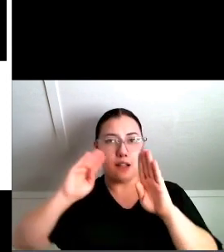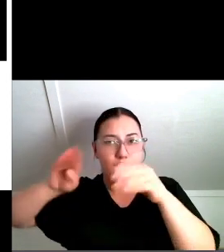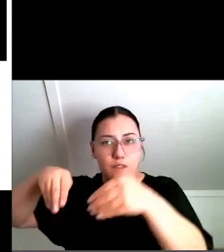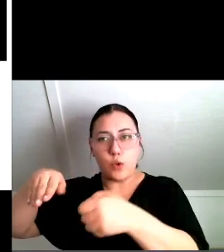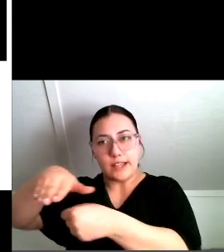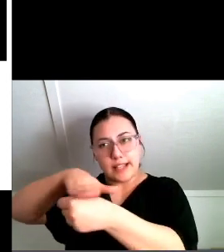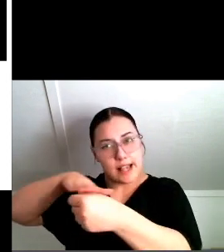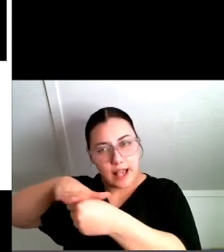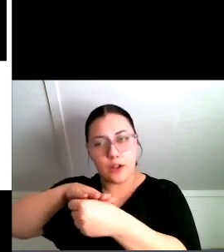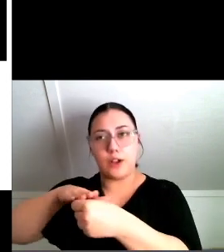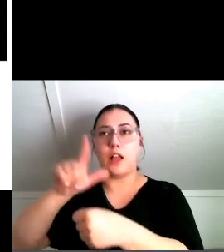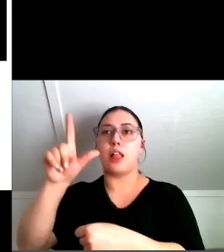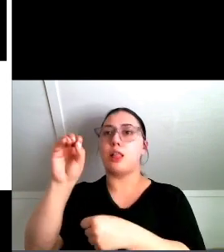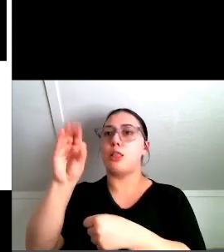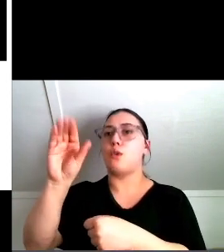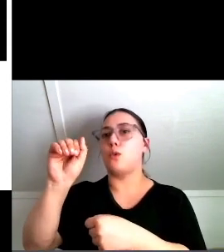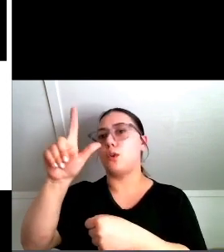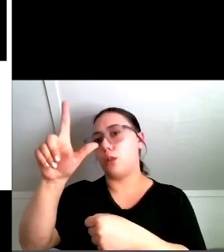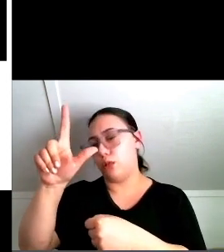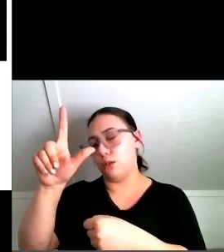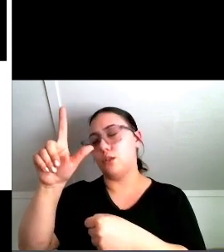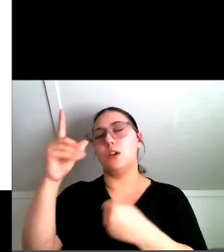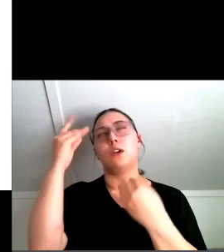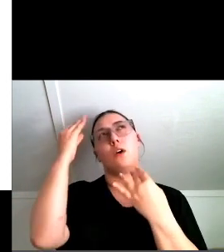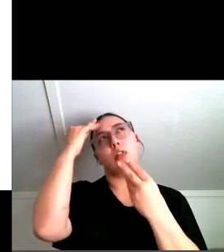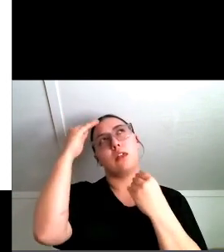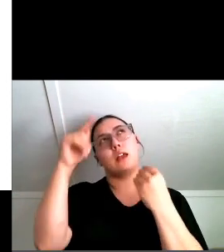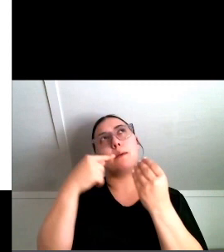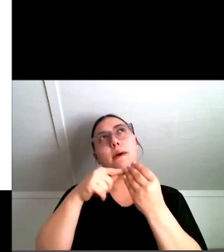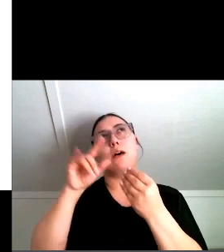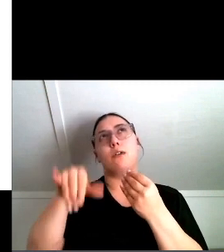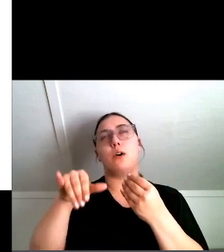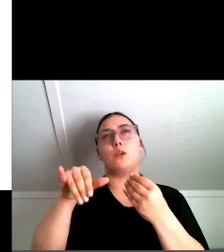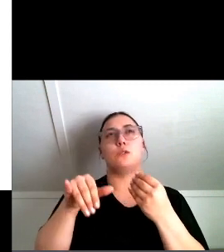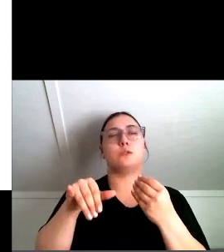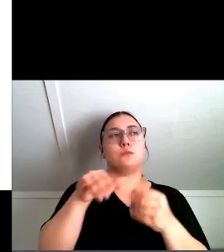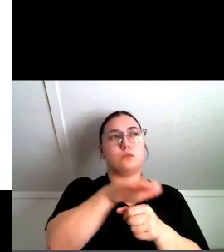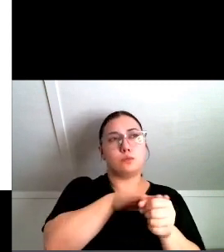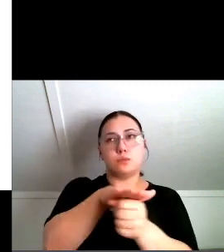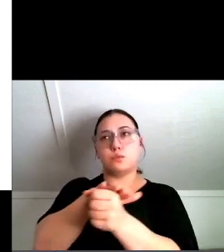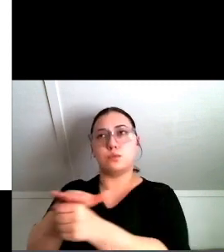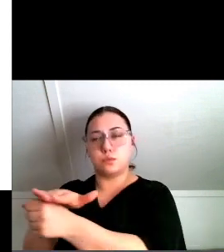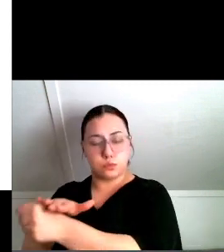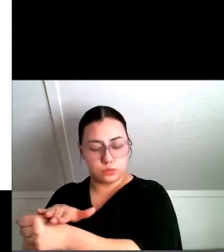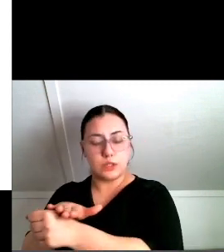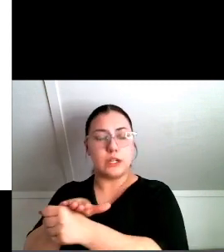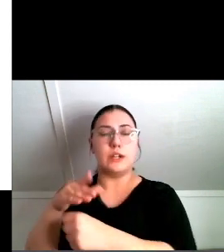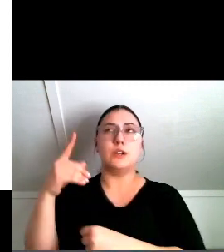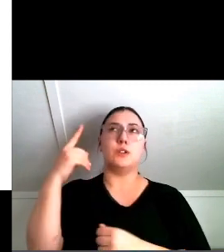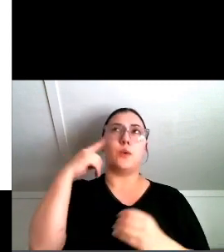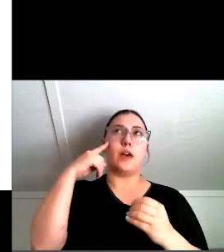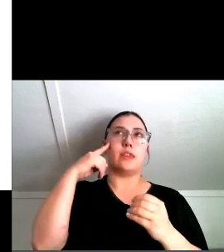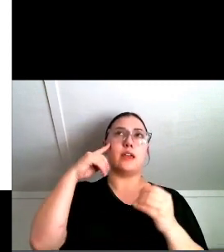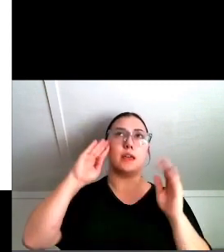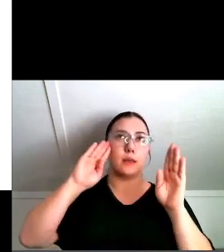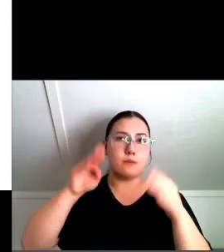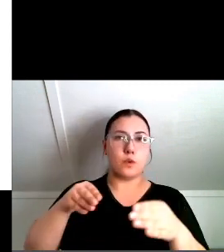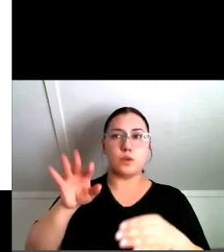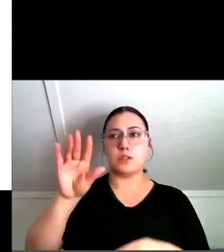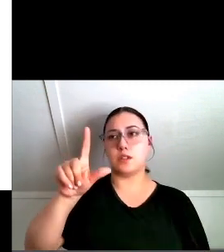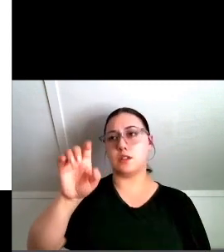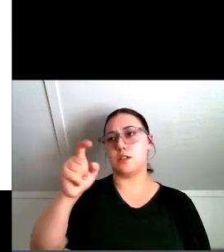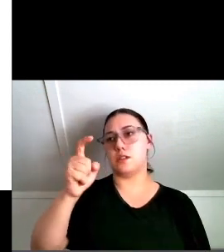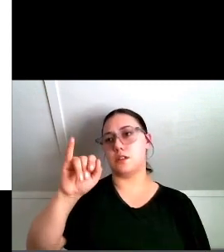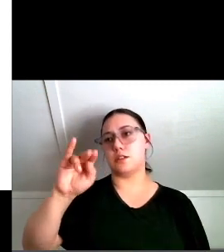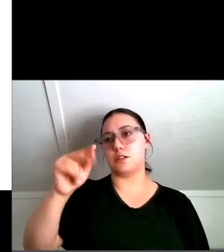is one of the ways that I sort of think about this because as I'm looking at the legacy of the Hungerford School, it's linked to this system in a very particular